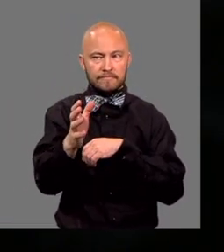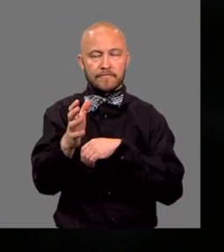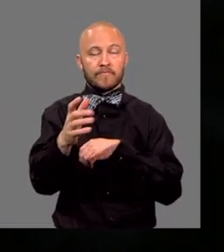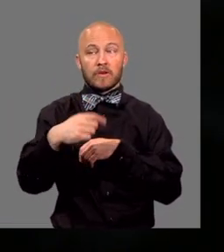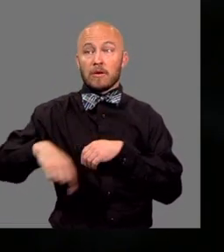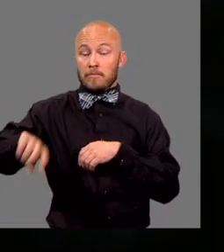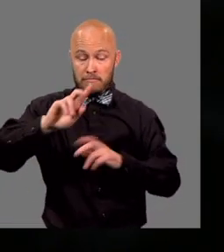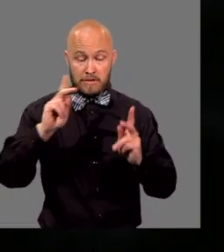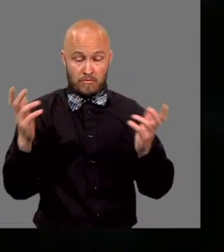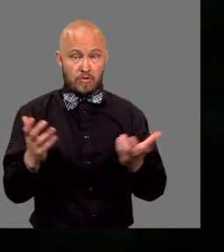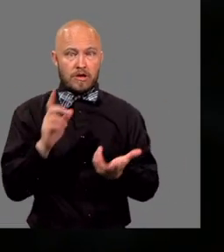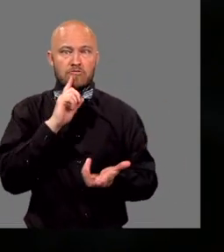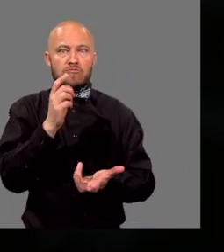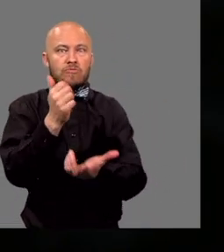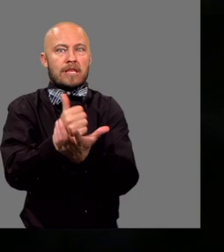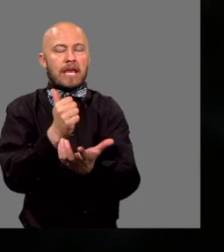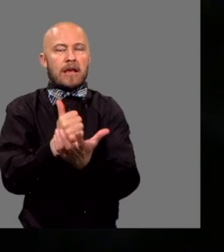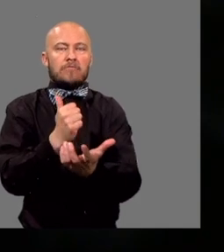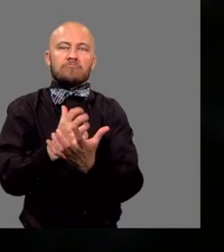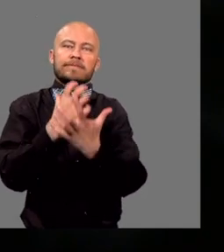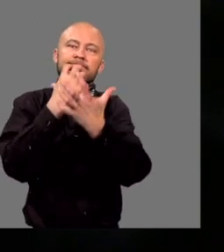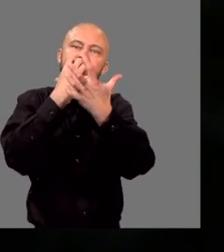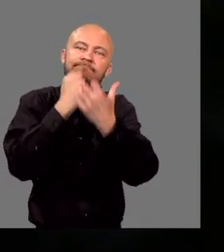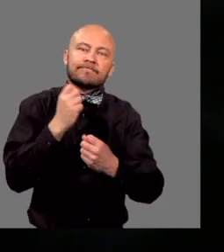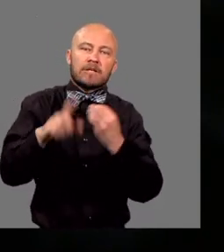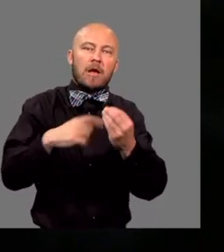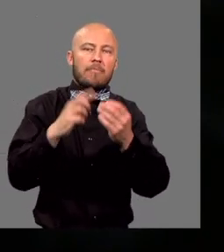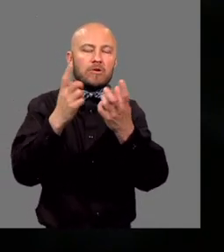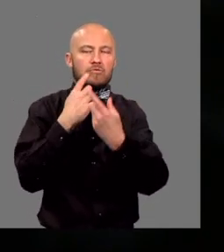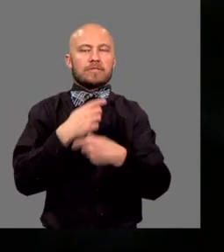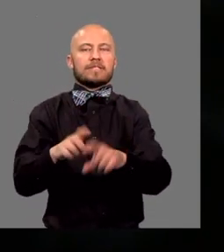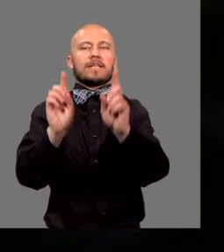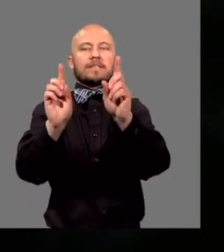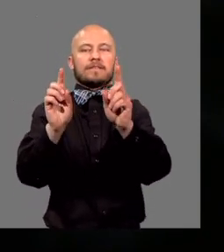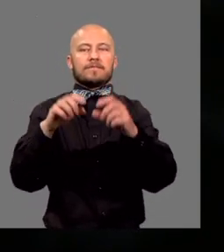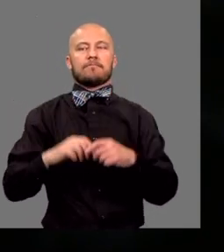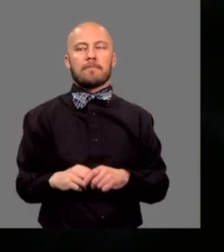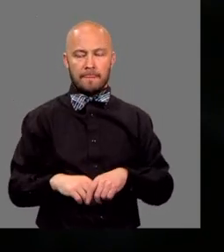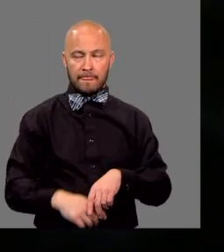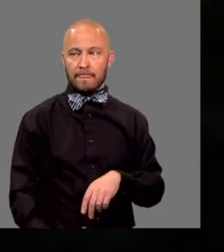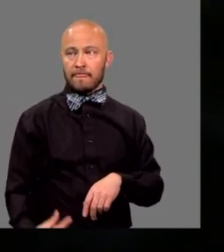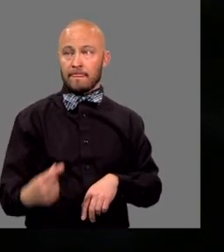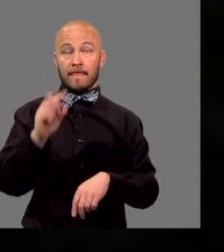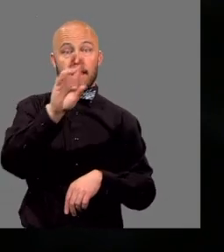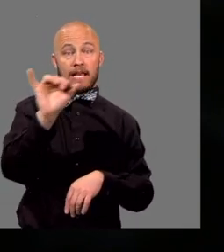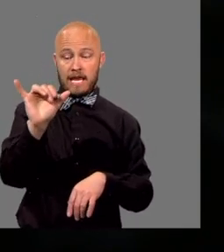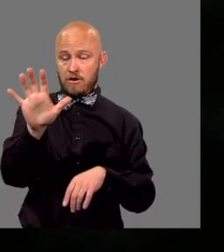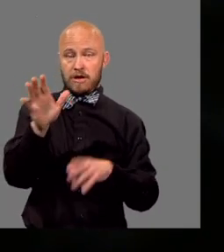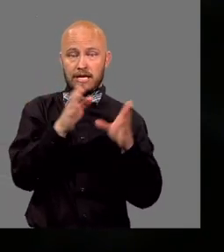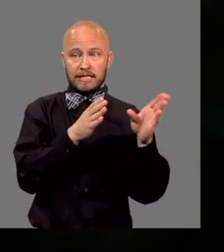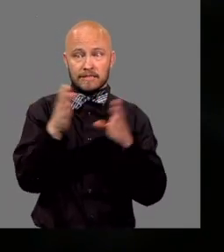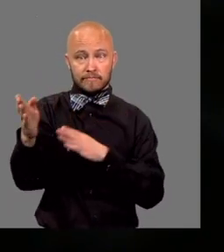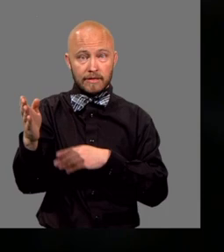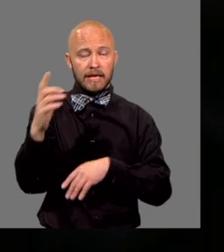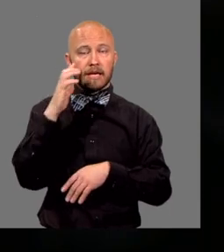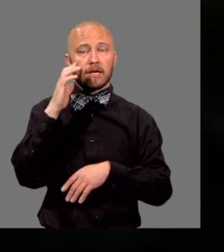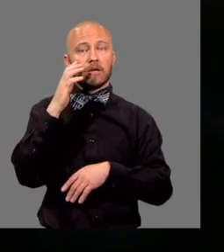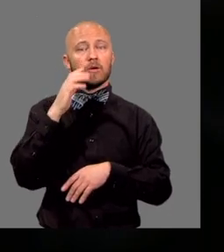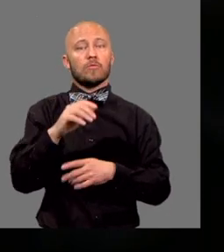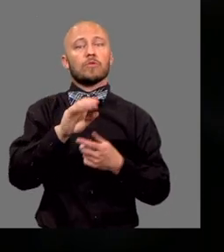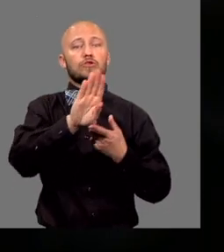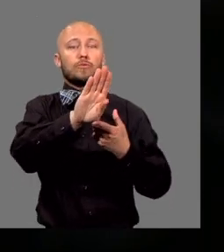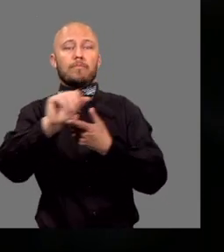will be helped by people who truly care about their success. Gary's next plan is to complete